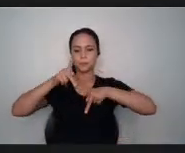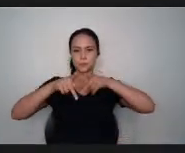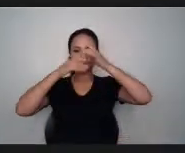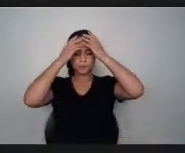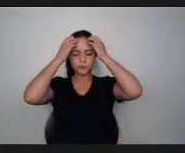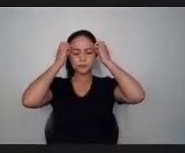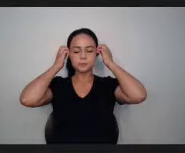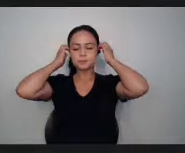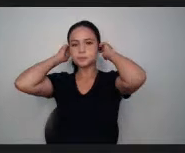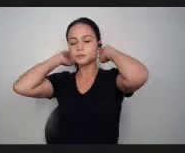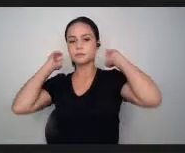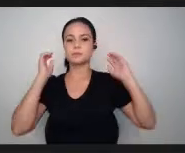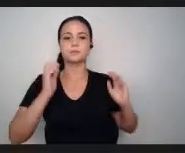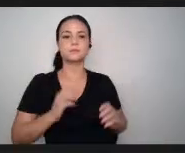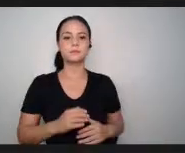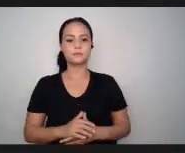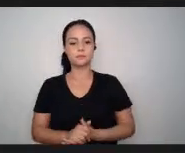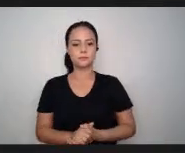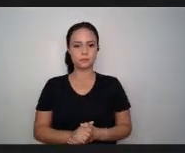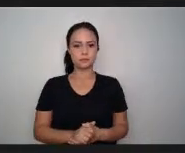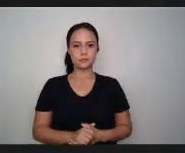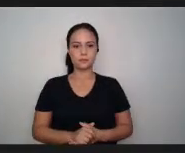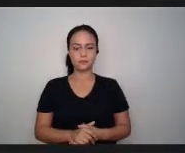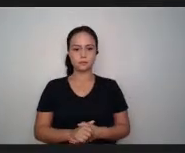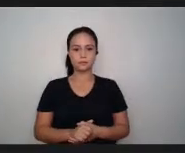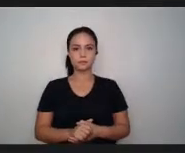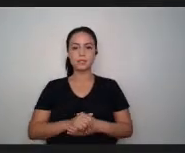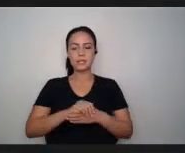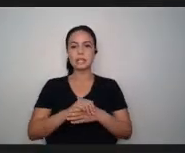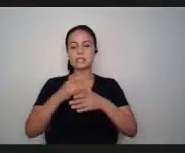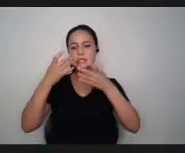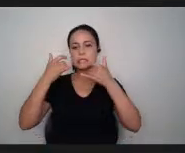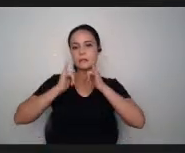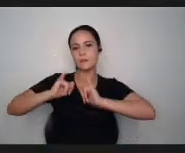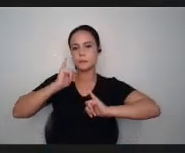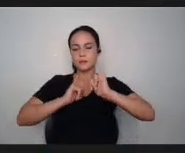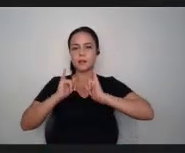the data coming from here,